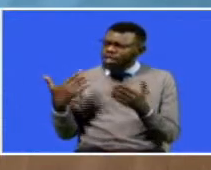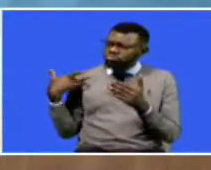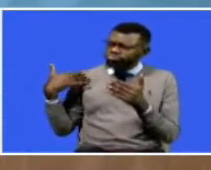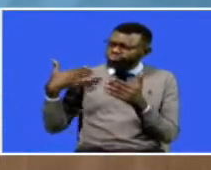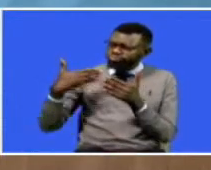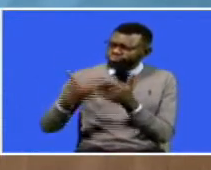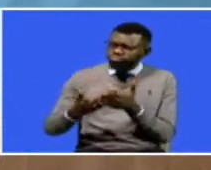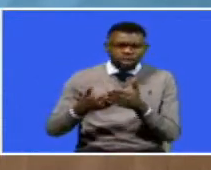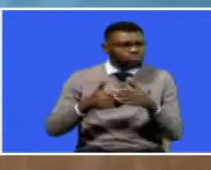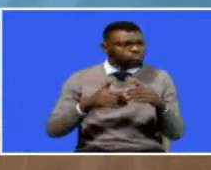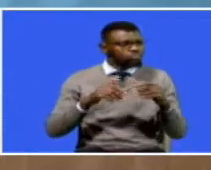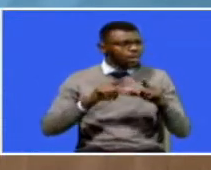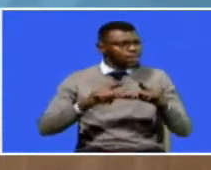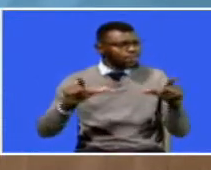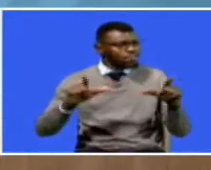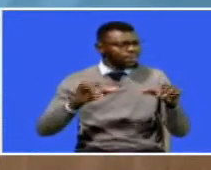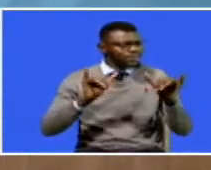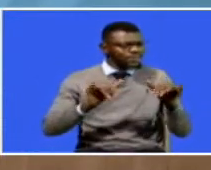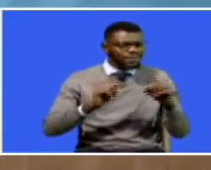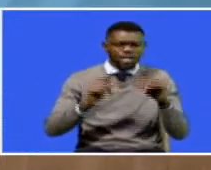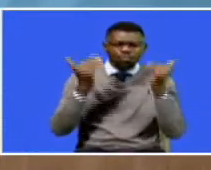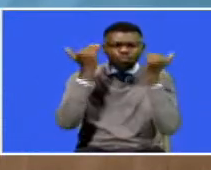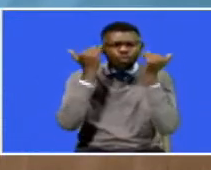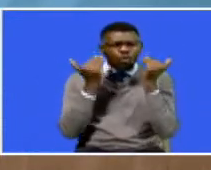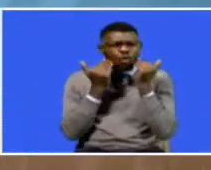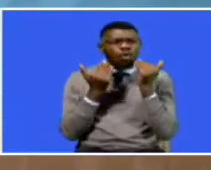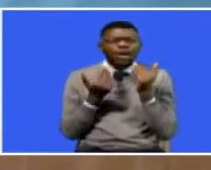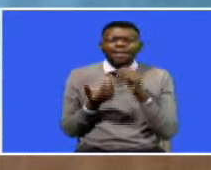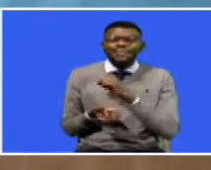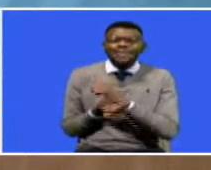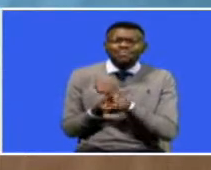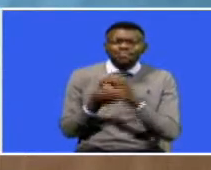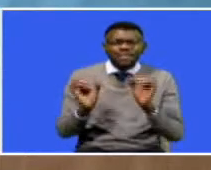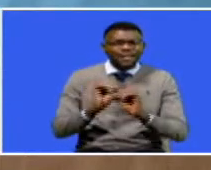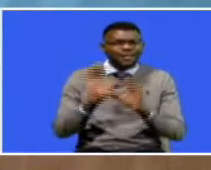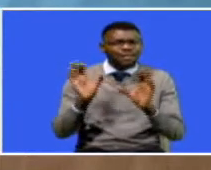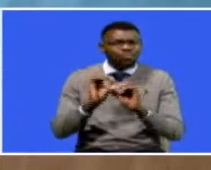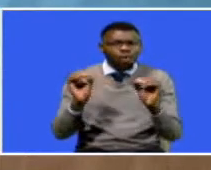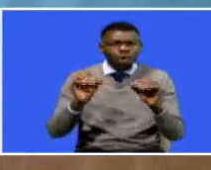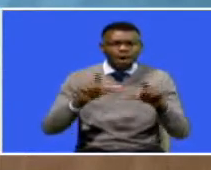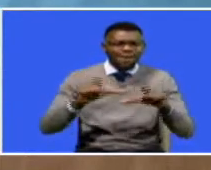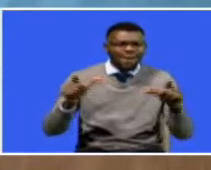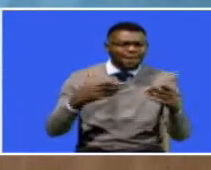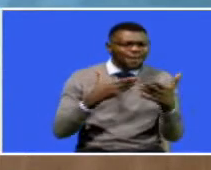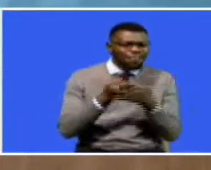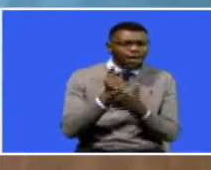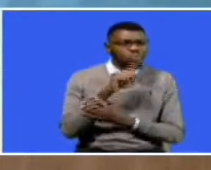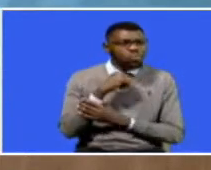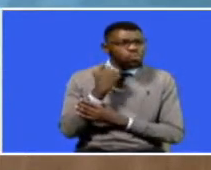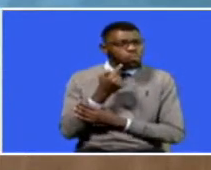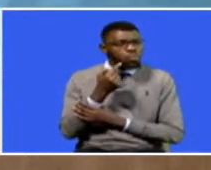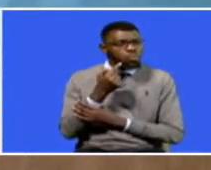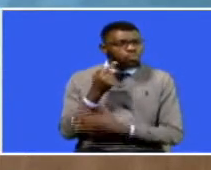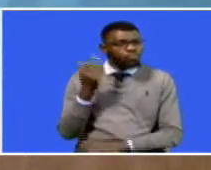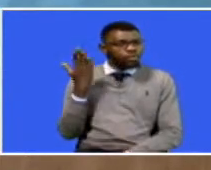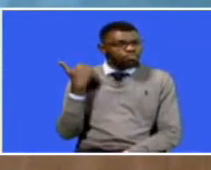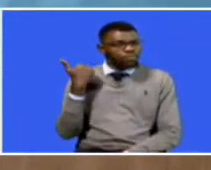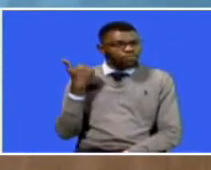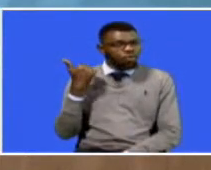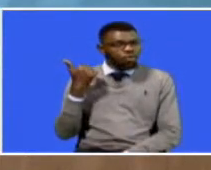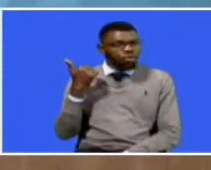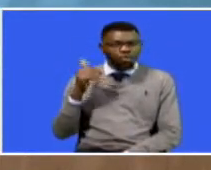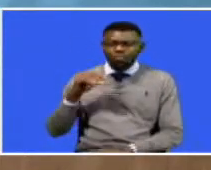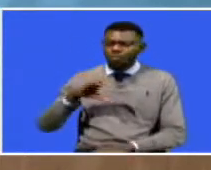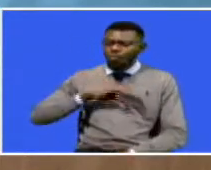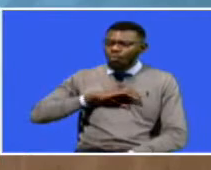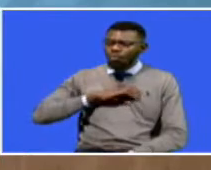farm urging the court to clearly explain the fate of those who bought land that formerly belonged to the East African Tanning